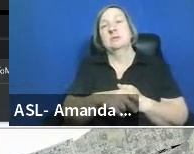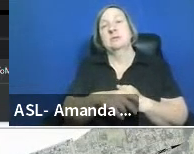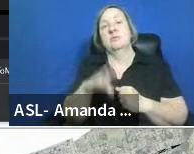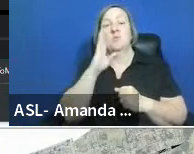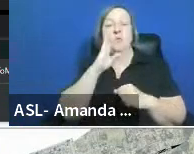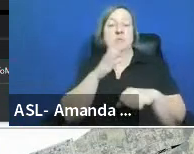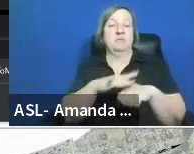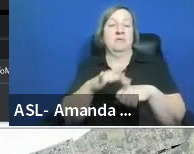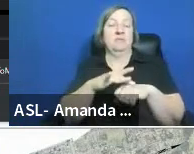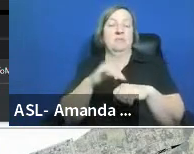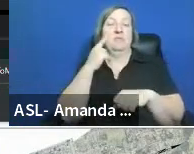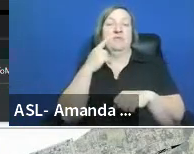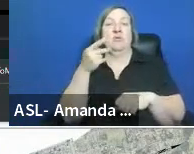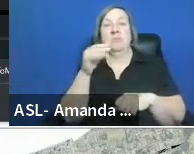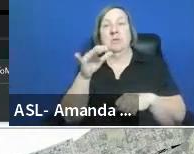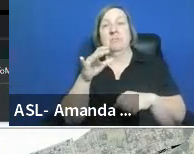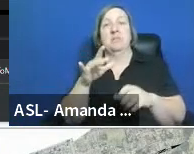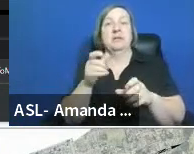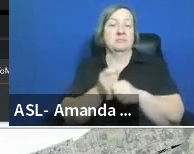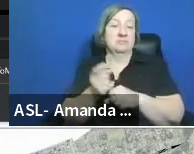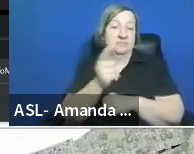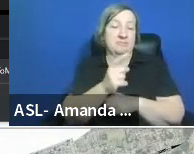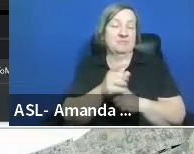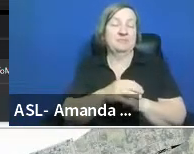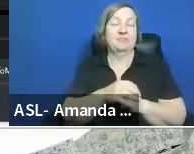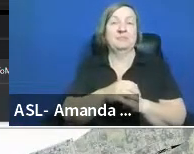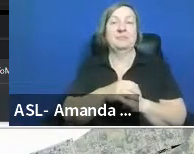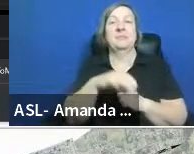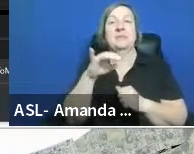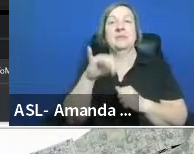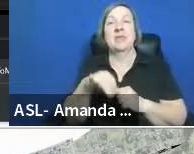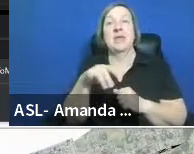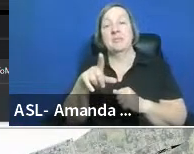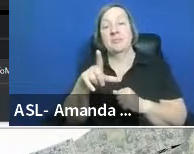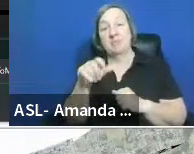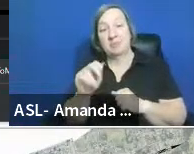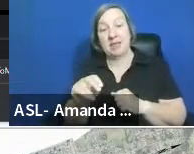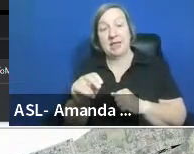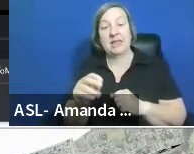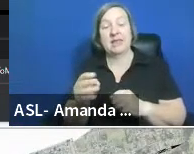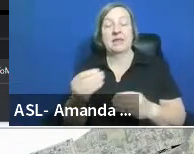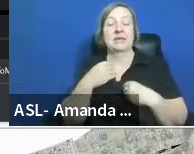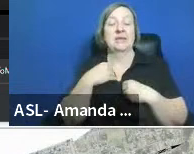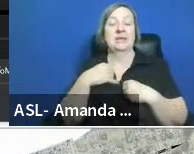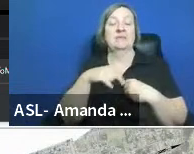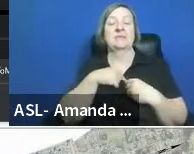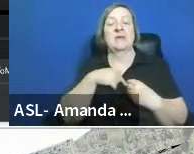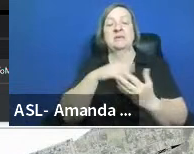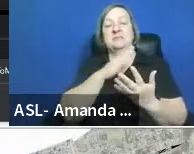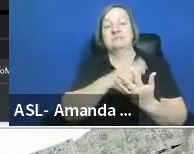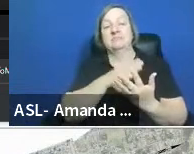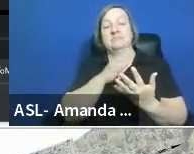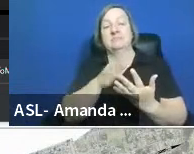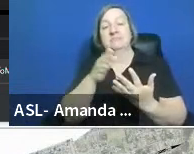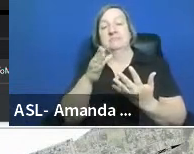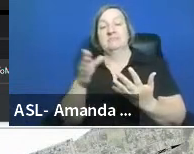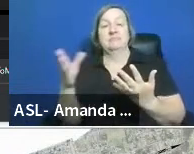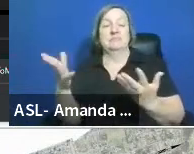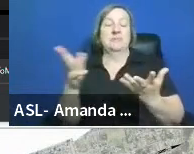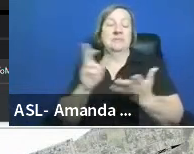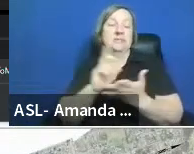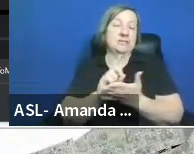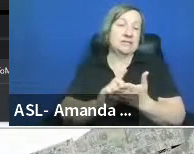available to the public early next year. That delivery plan gives us kind of a sequence of overall design